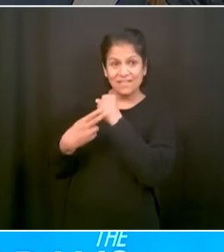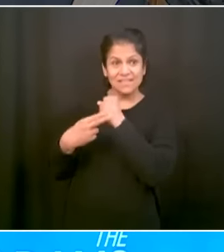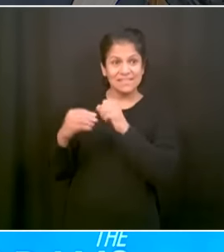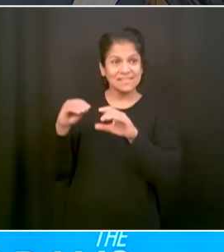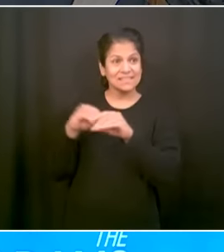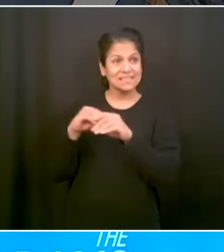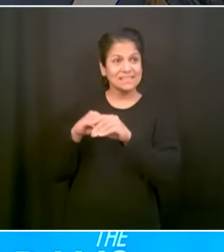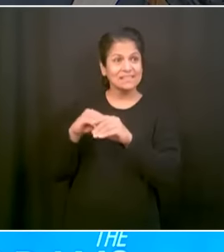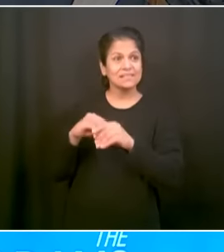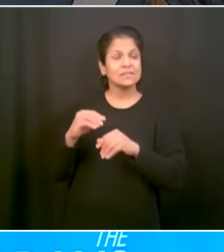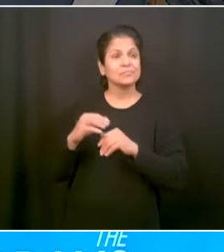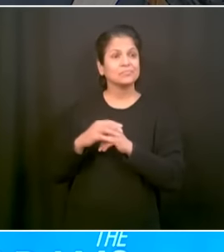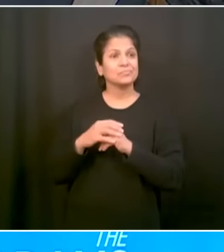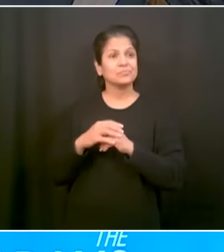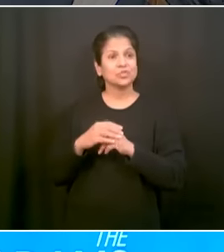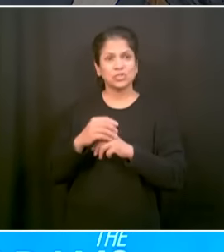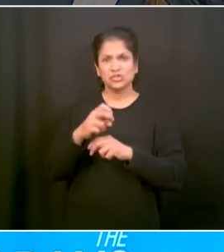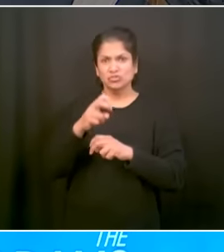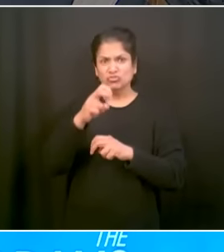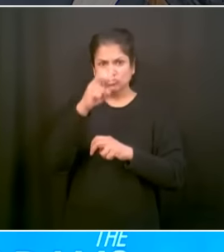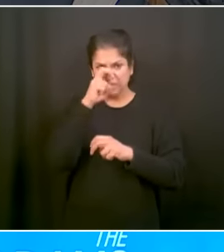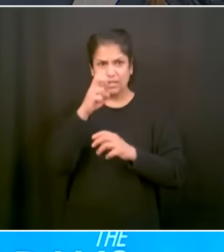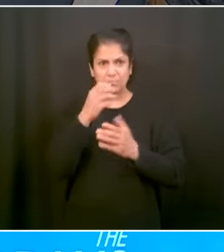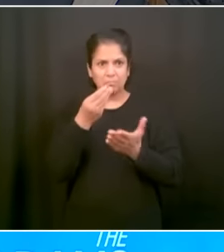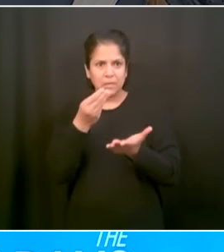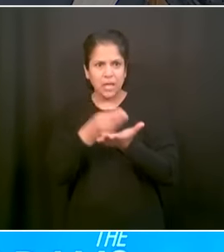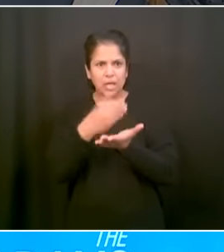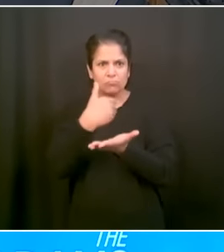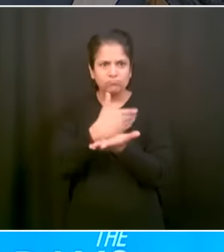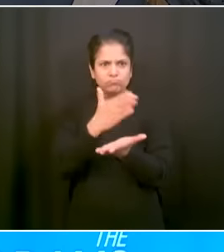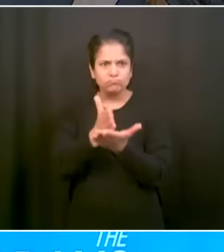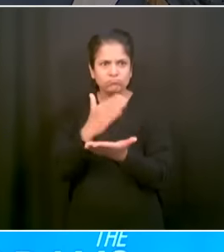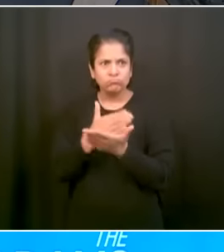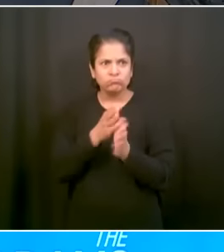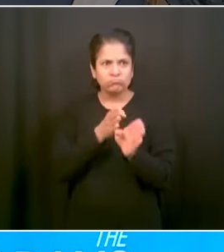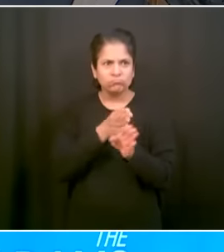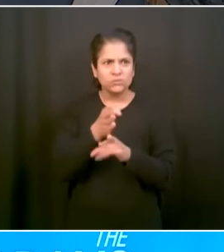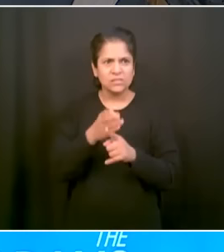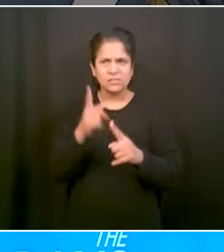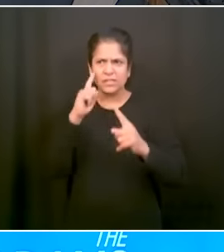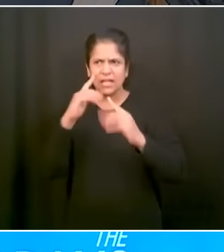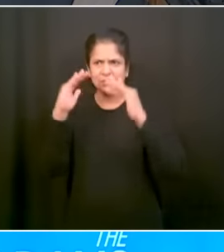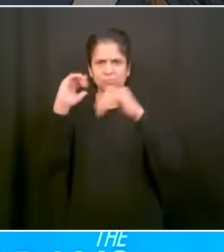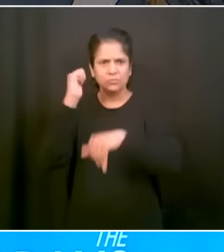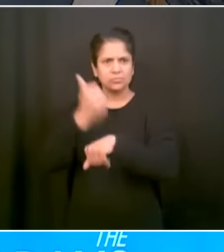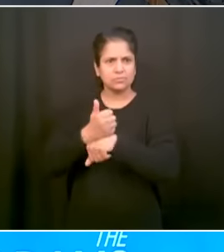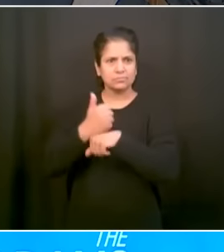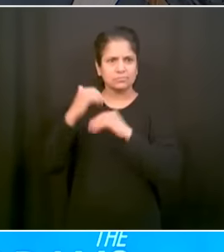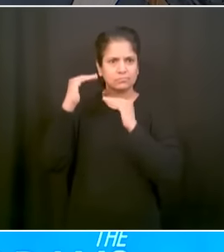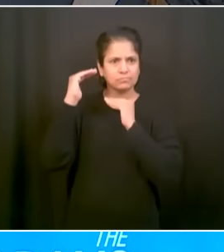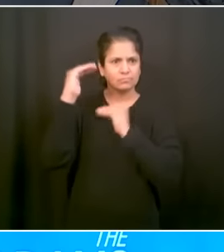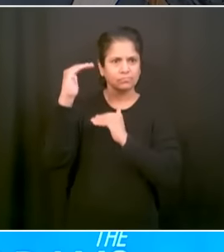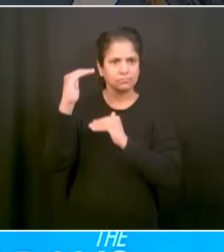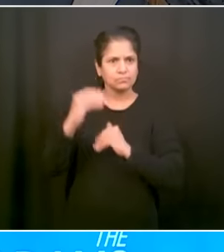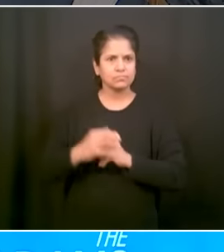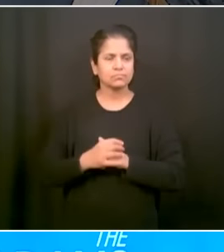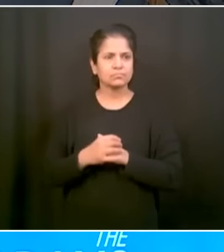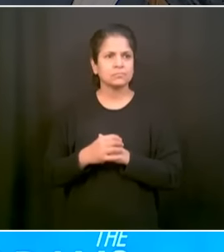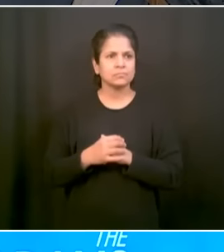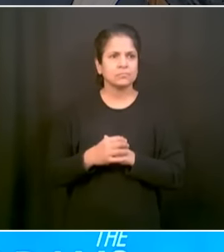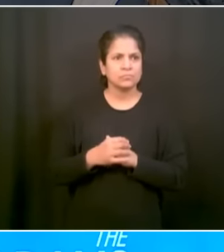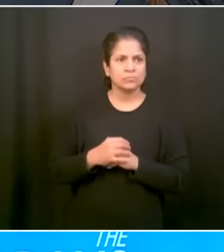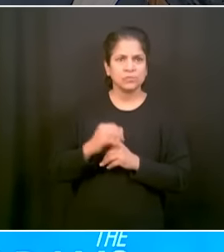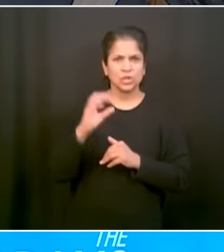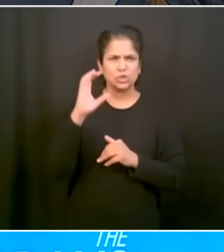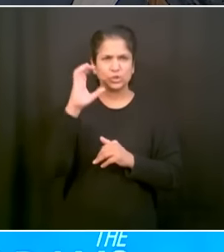is going to be? We saw the state have a banner year, $17 billion more than they thought they would get. Are you assuming that the Wall Street bonuses are going to go